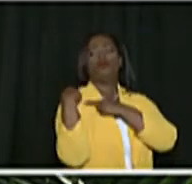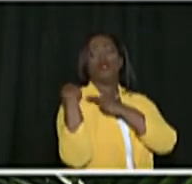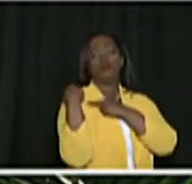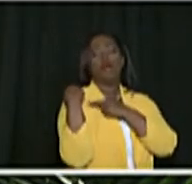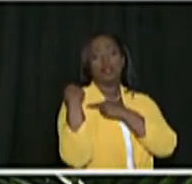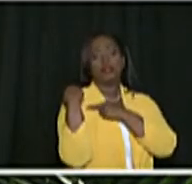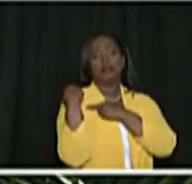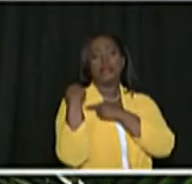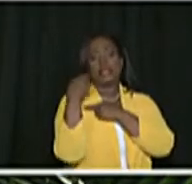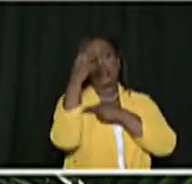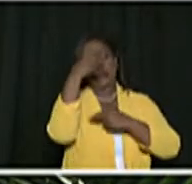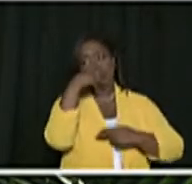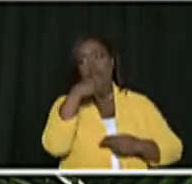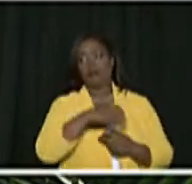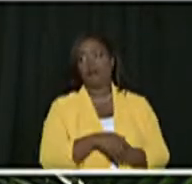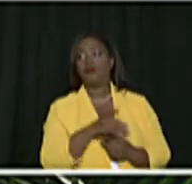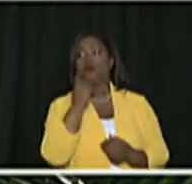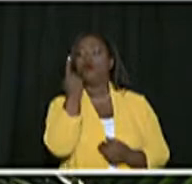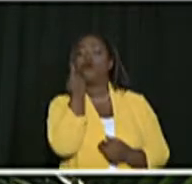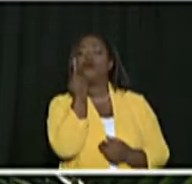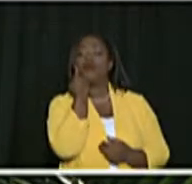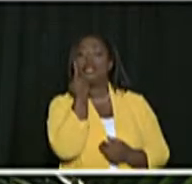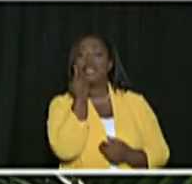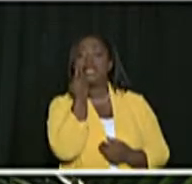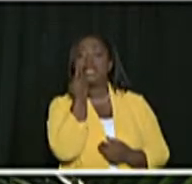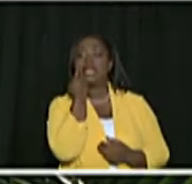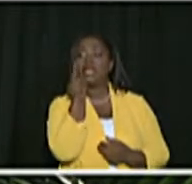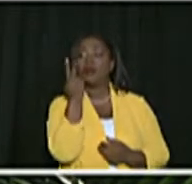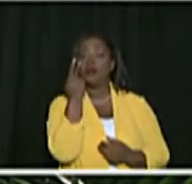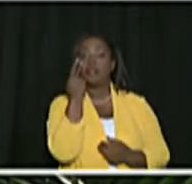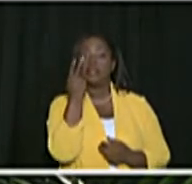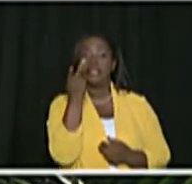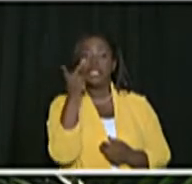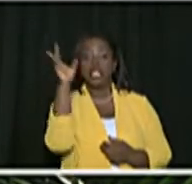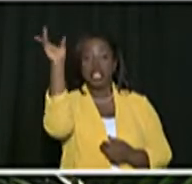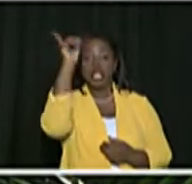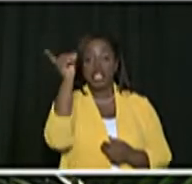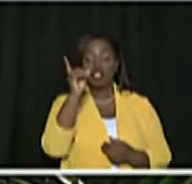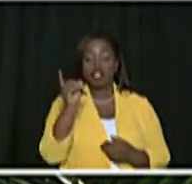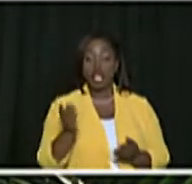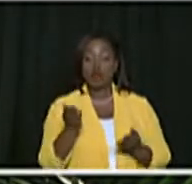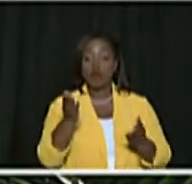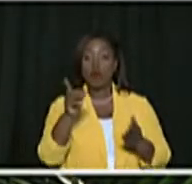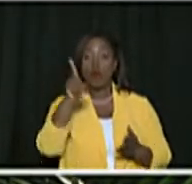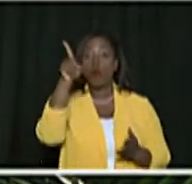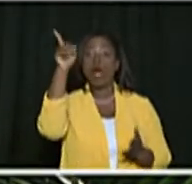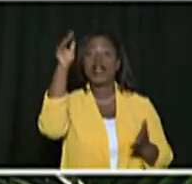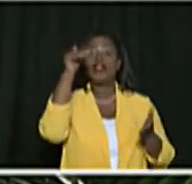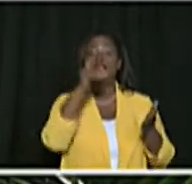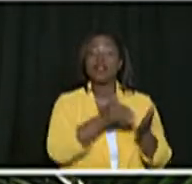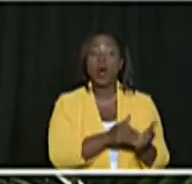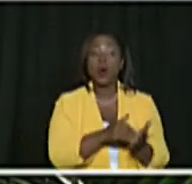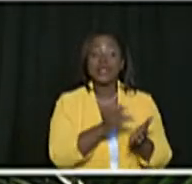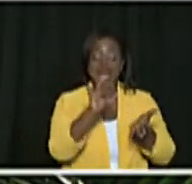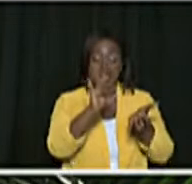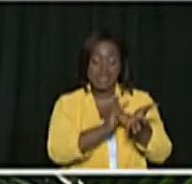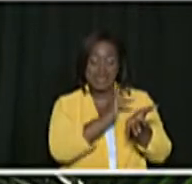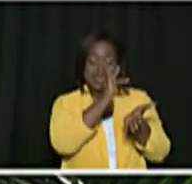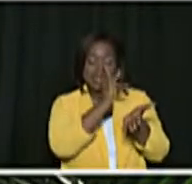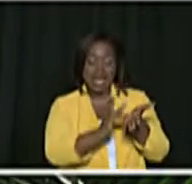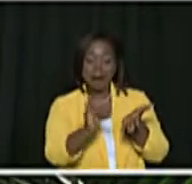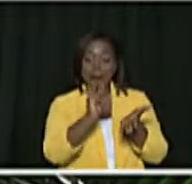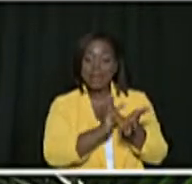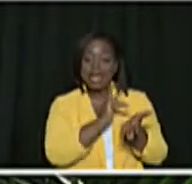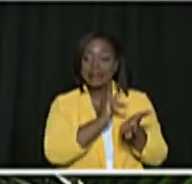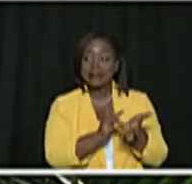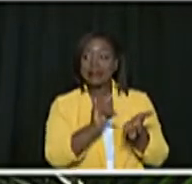Just last week, we were at a handing over ceremony where Digicel donated 1,000 tablets, partnering with ourselves at the Ministry of